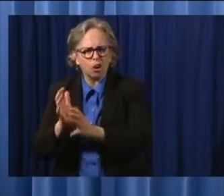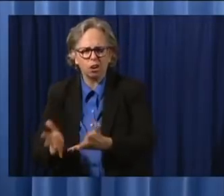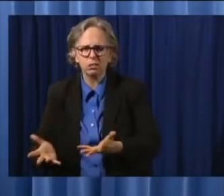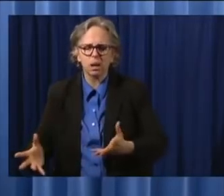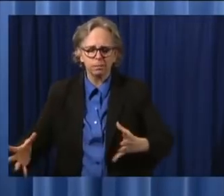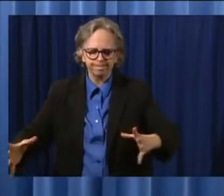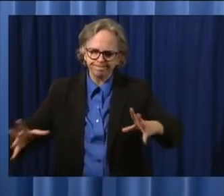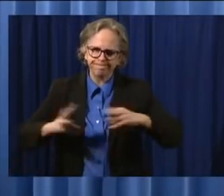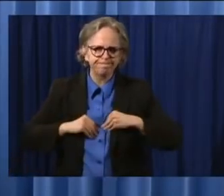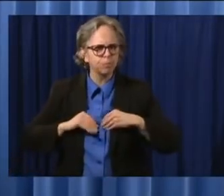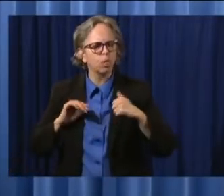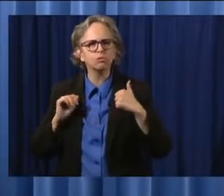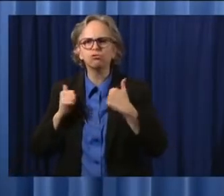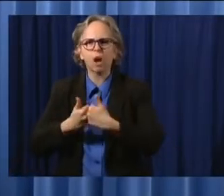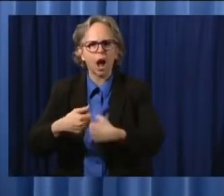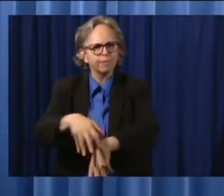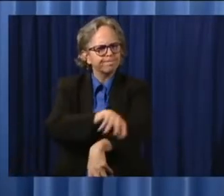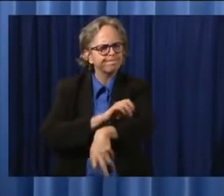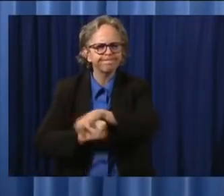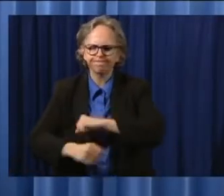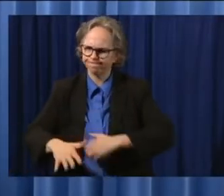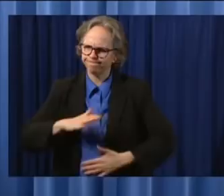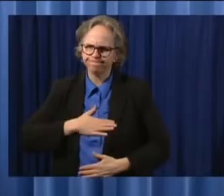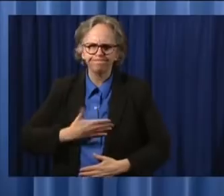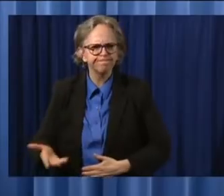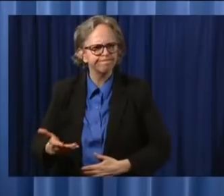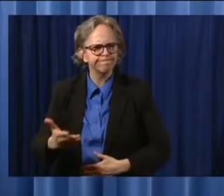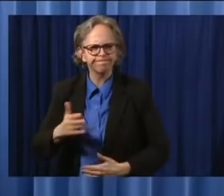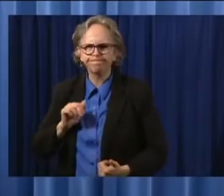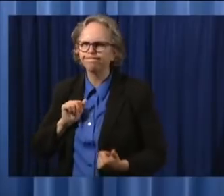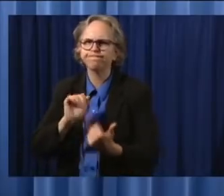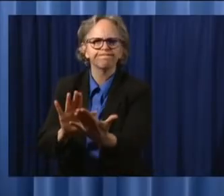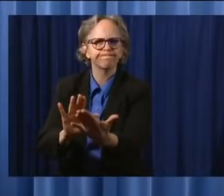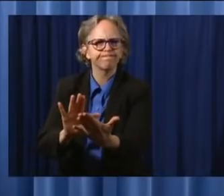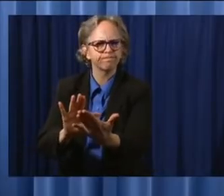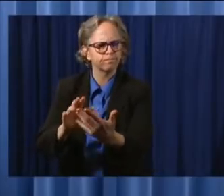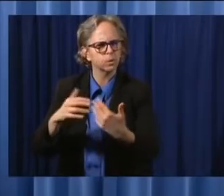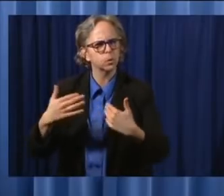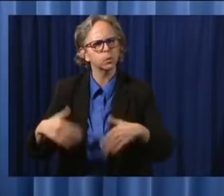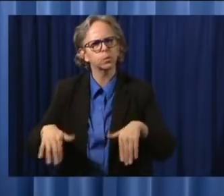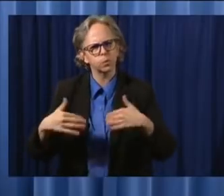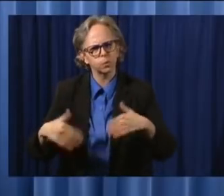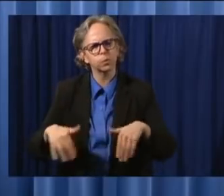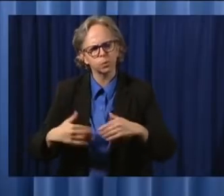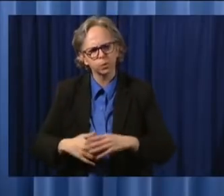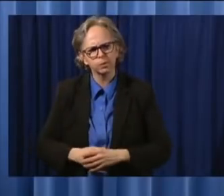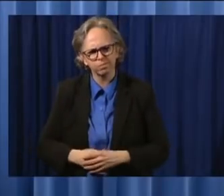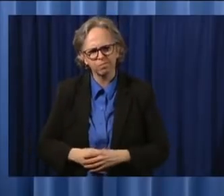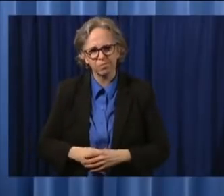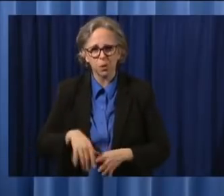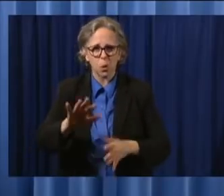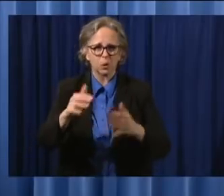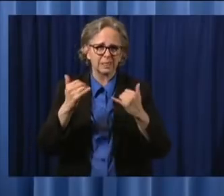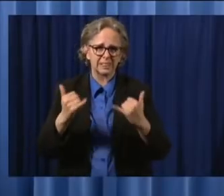phenomenal job. We are going to be joined today by